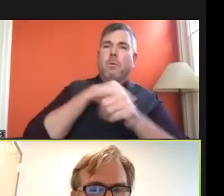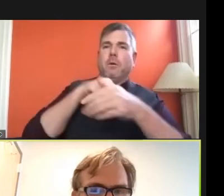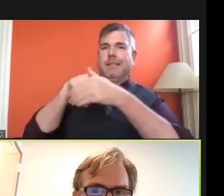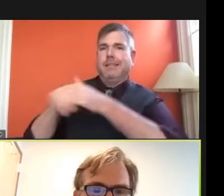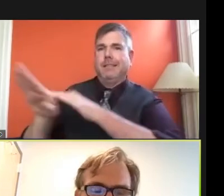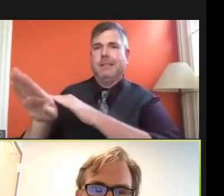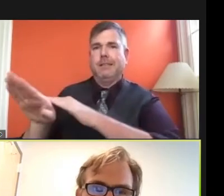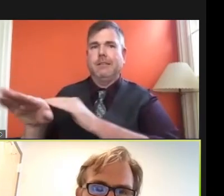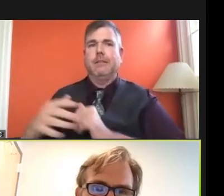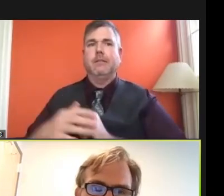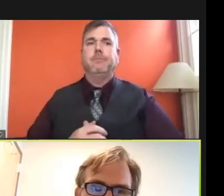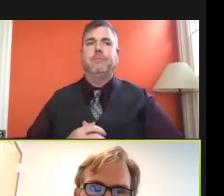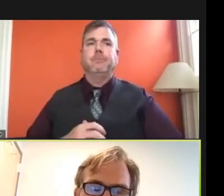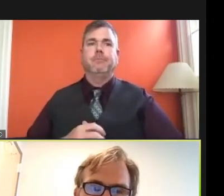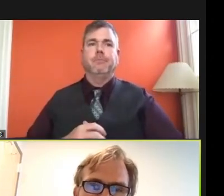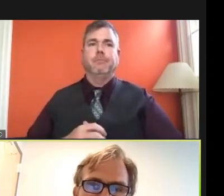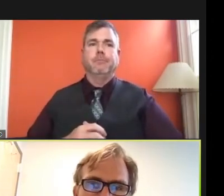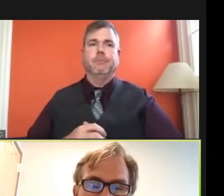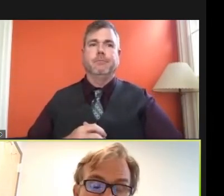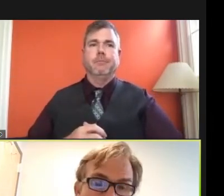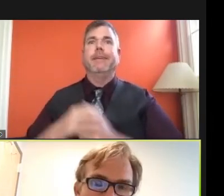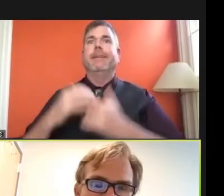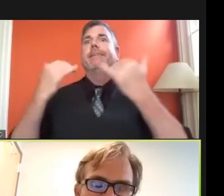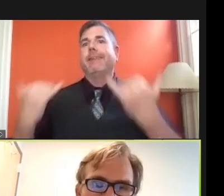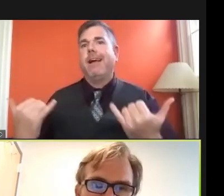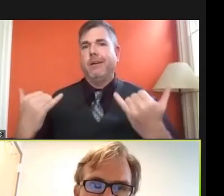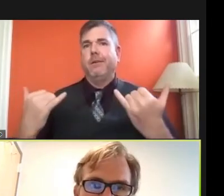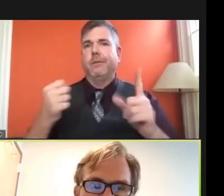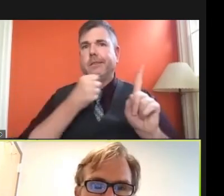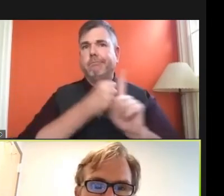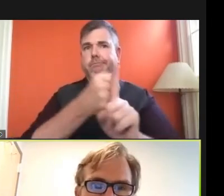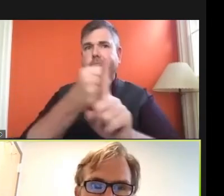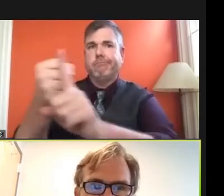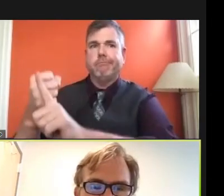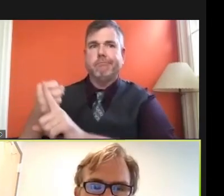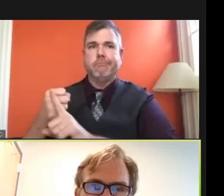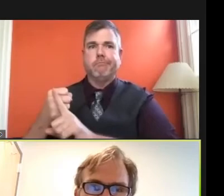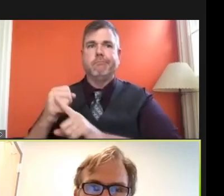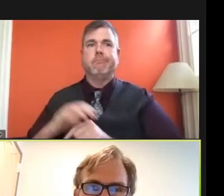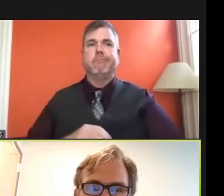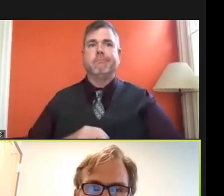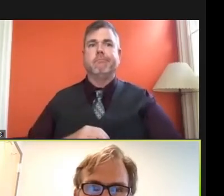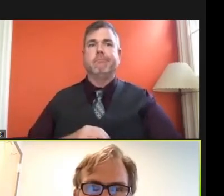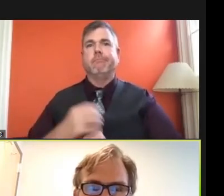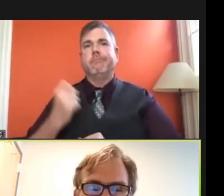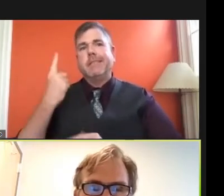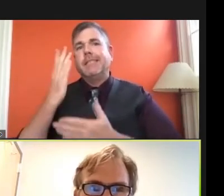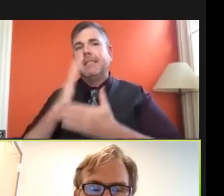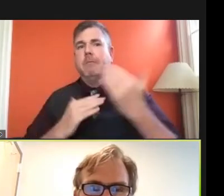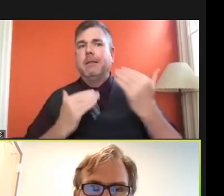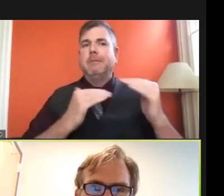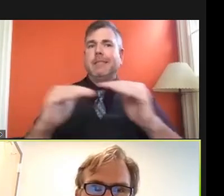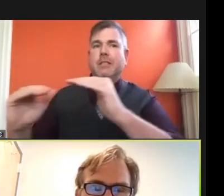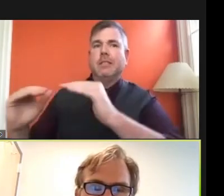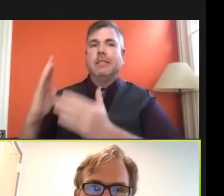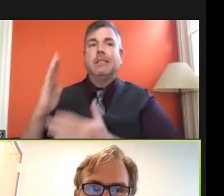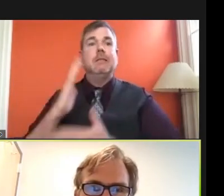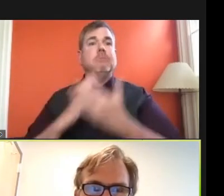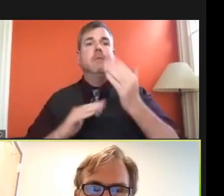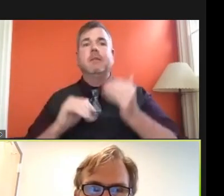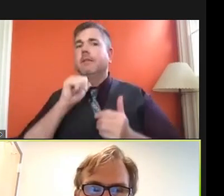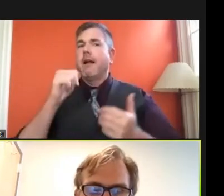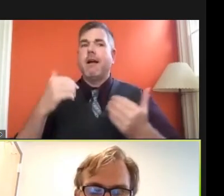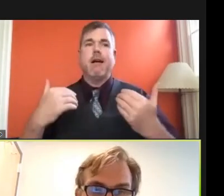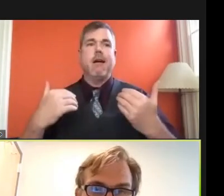facilities. There are limitations to that. Many people do not have symptoms who may be infectious to others, which is why we're